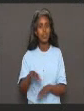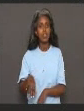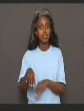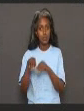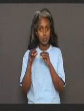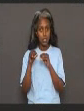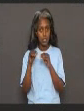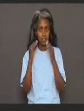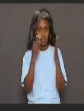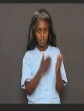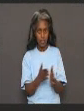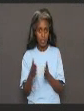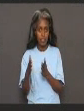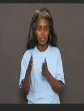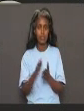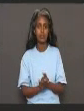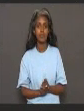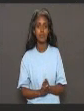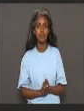Students, let's get ready.